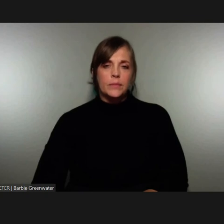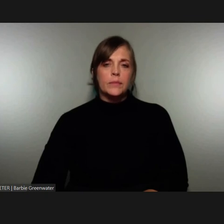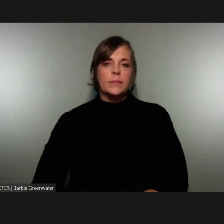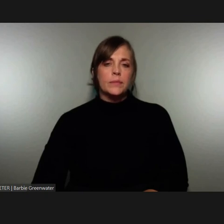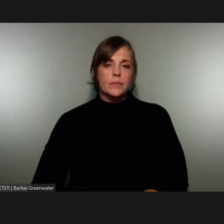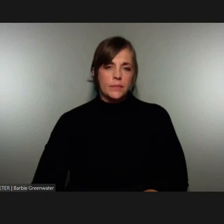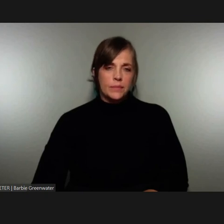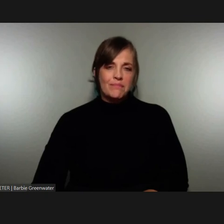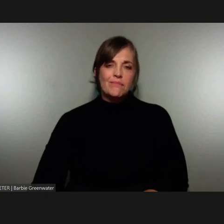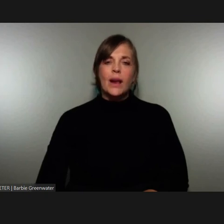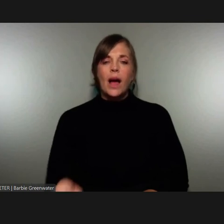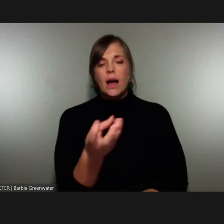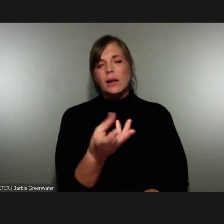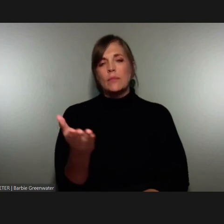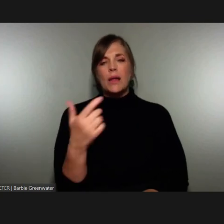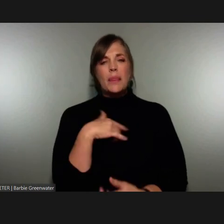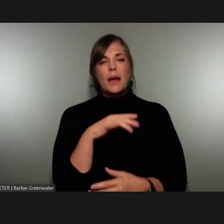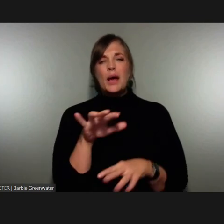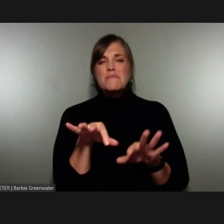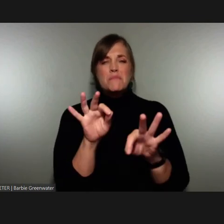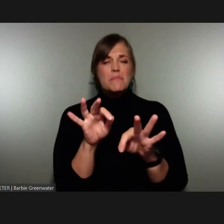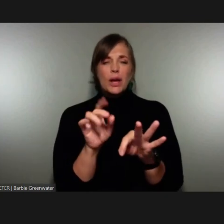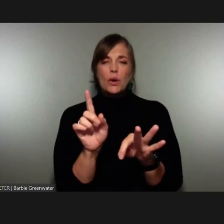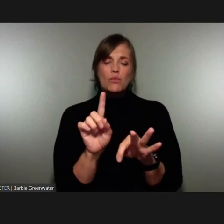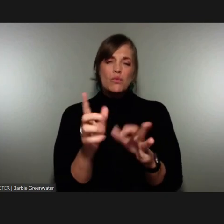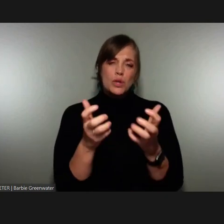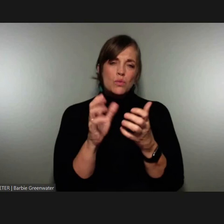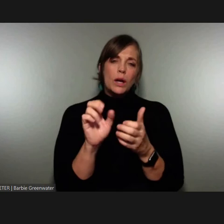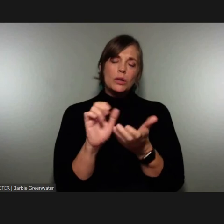great and go be great at it.